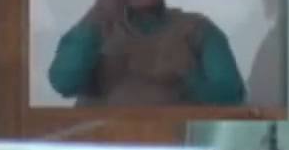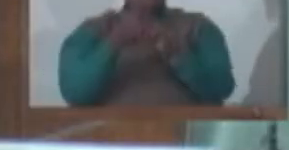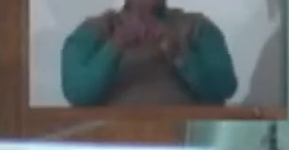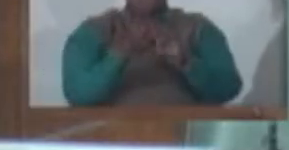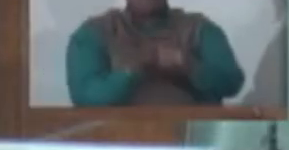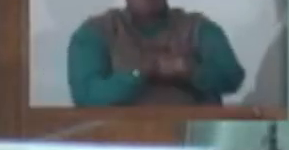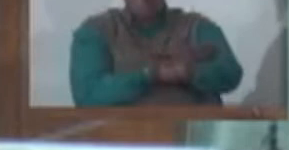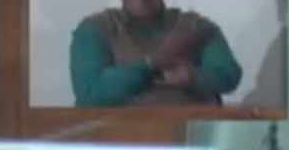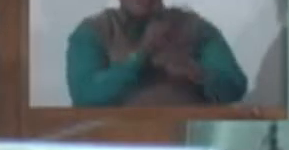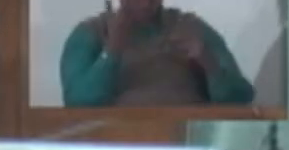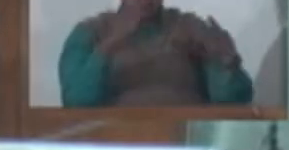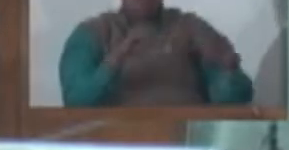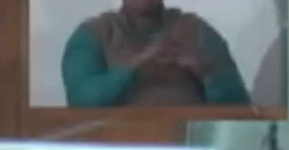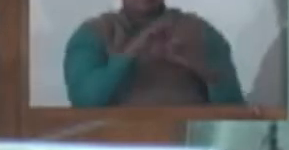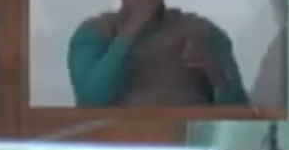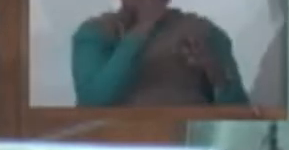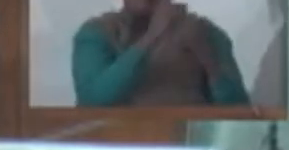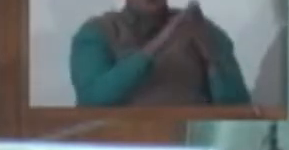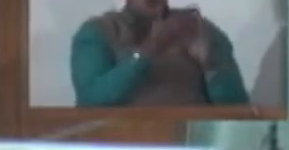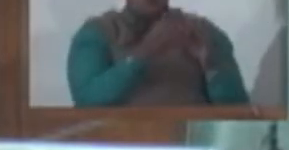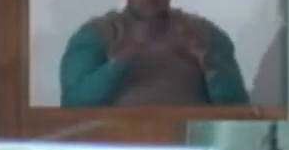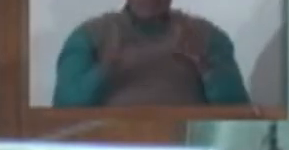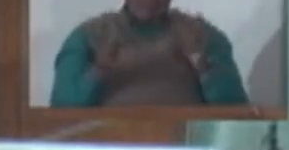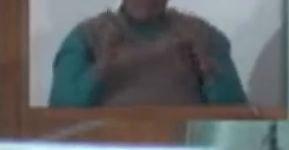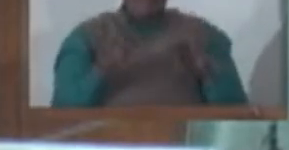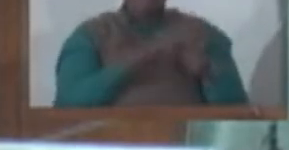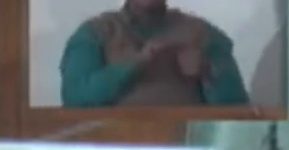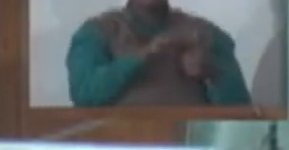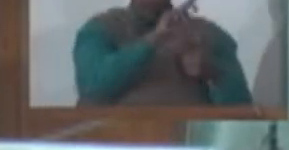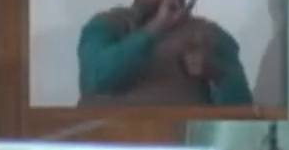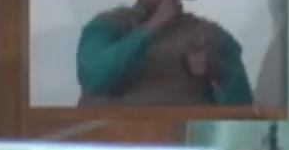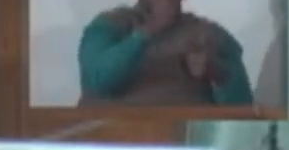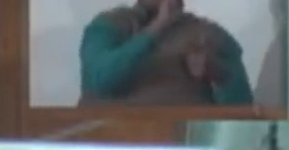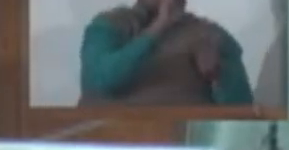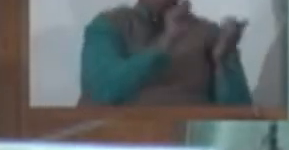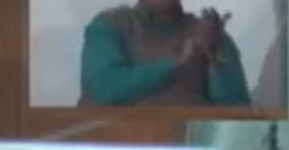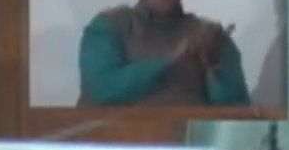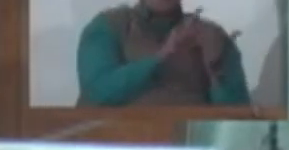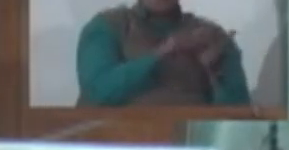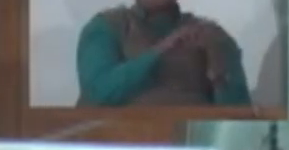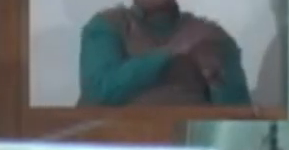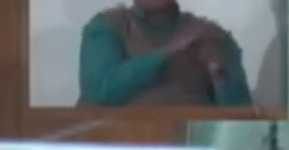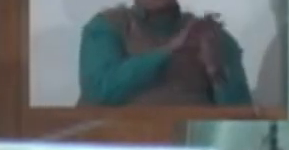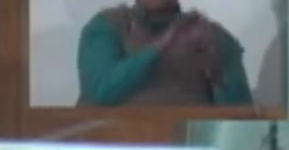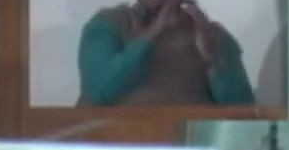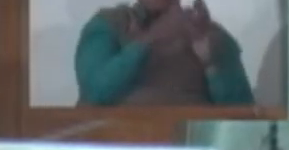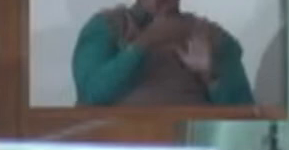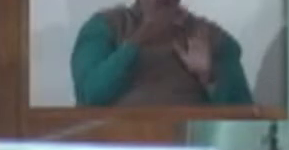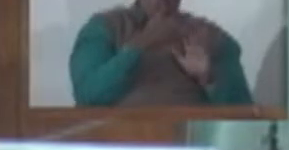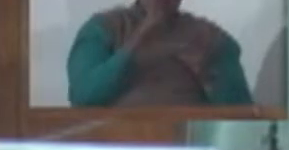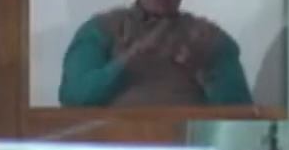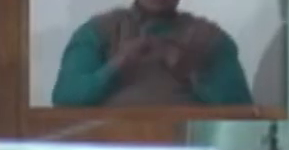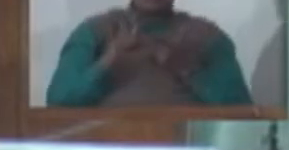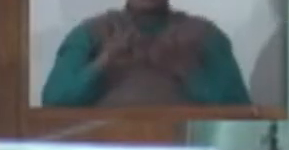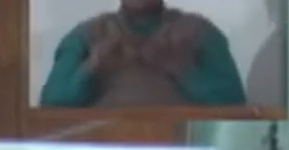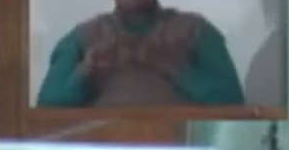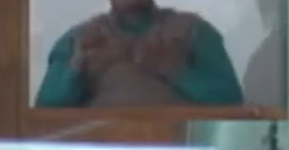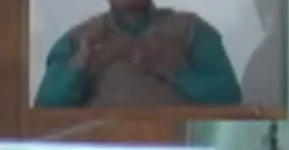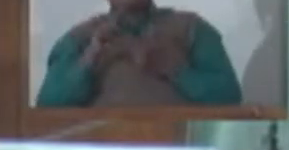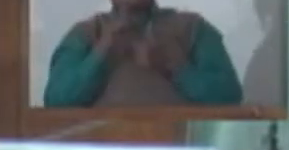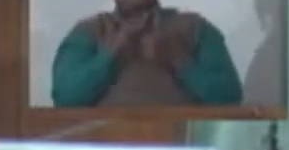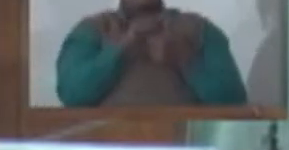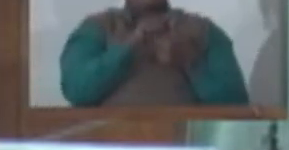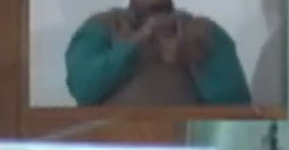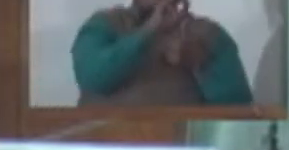progress made within these 2 communities, the Denham Town Zone of Special Operation and the Mount Salem Zone of Special